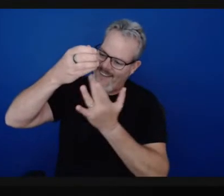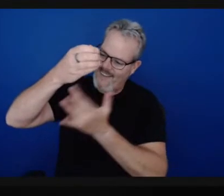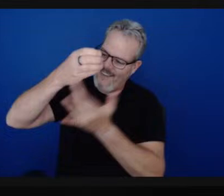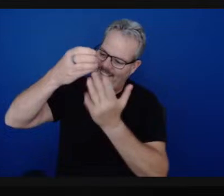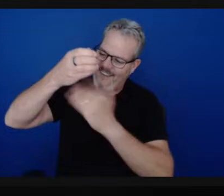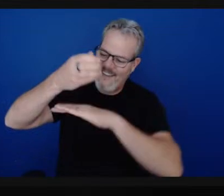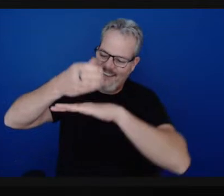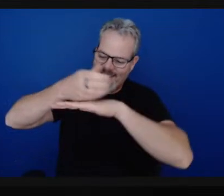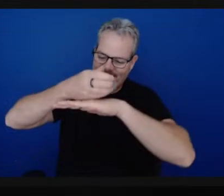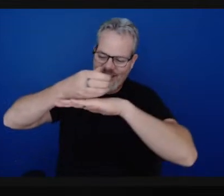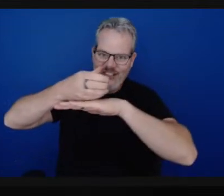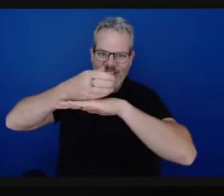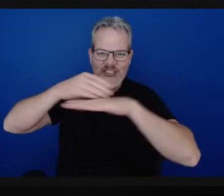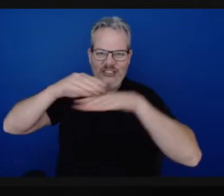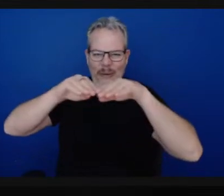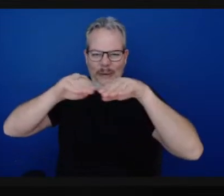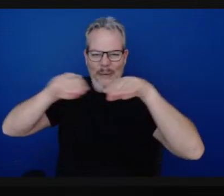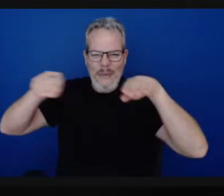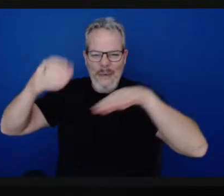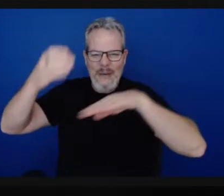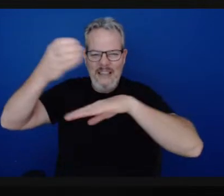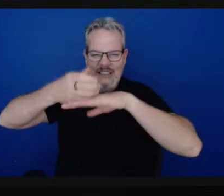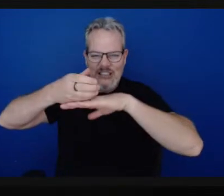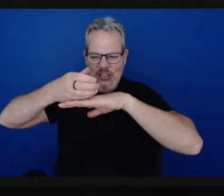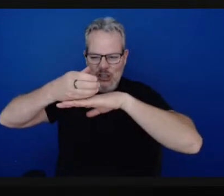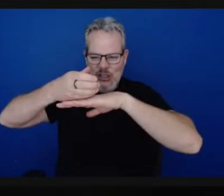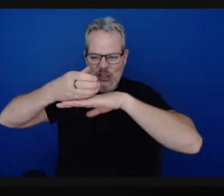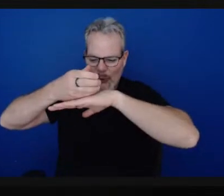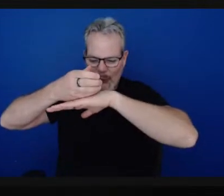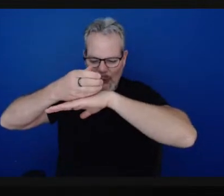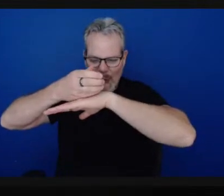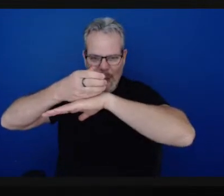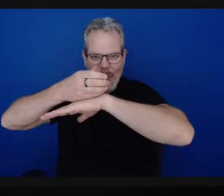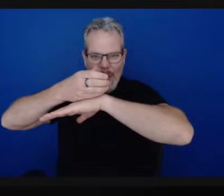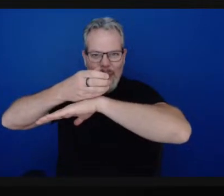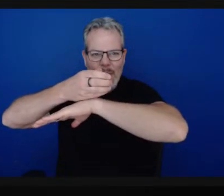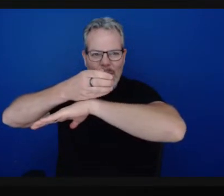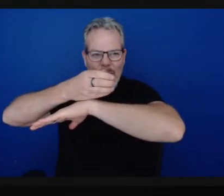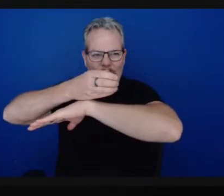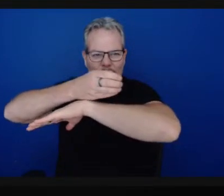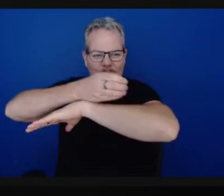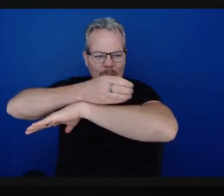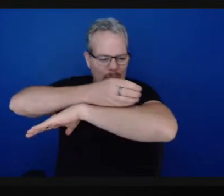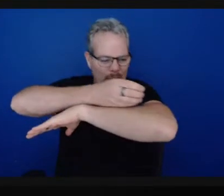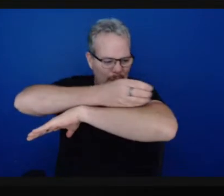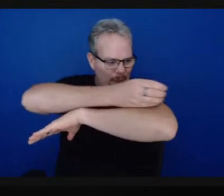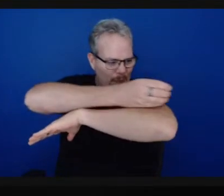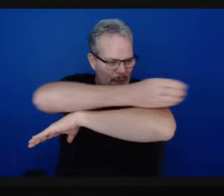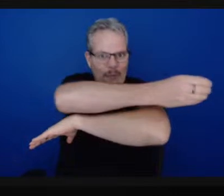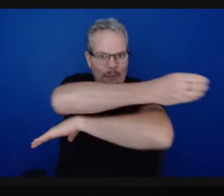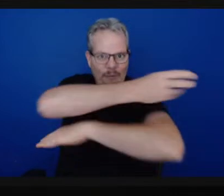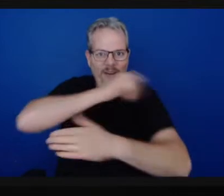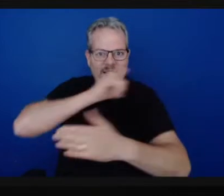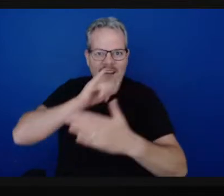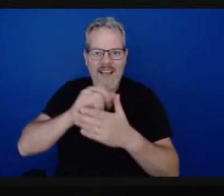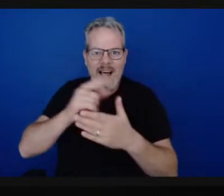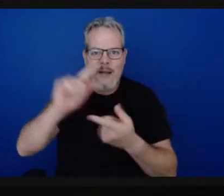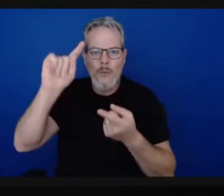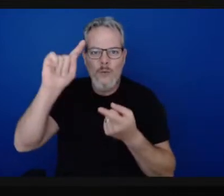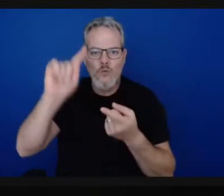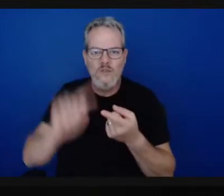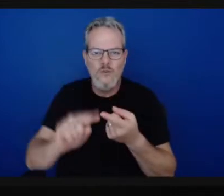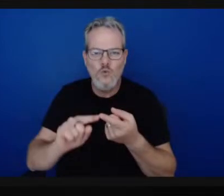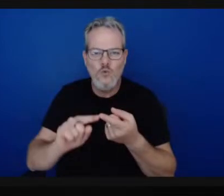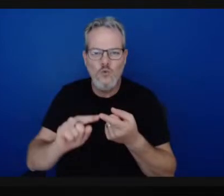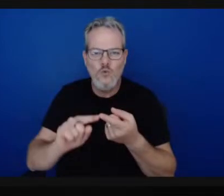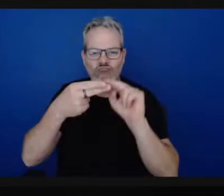little layer that then reduced the friction and allowed that fault to move.